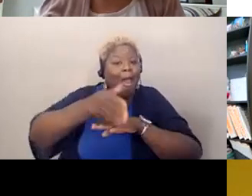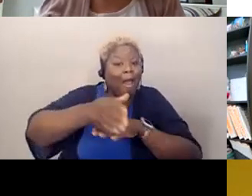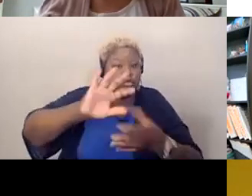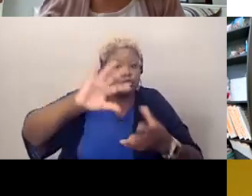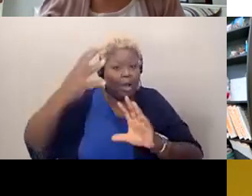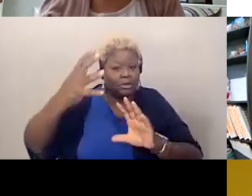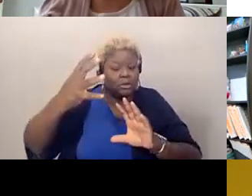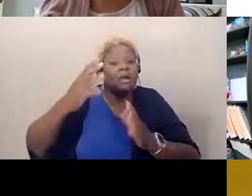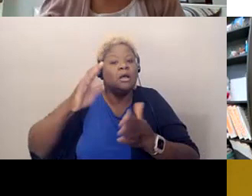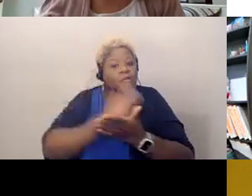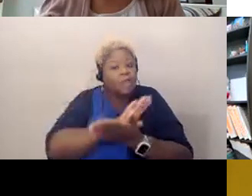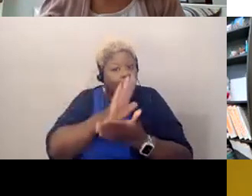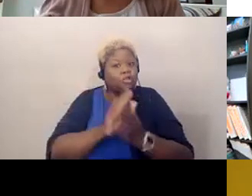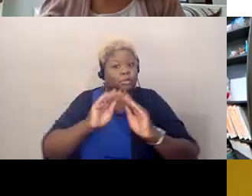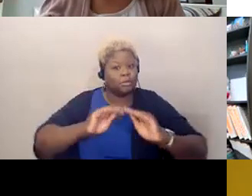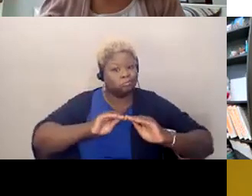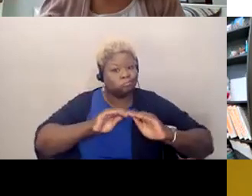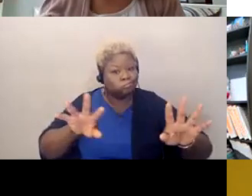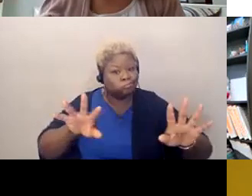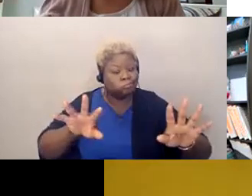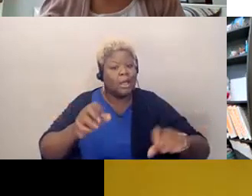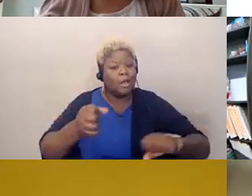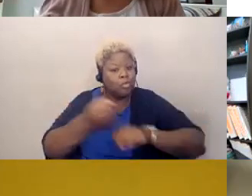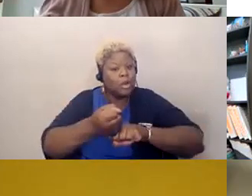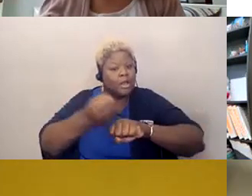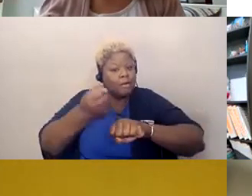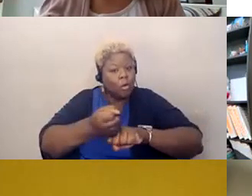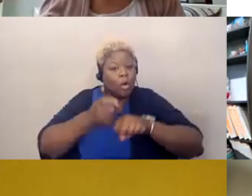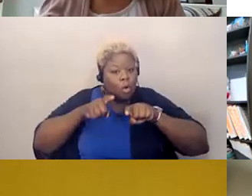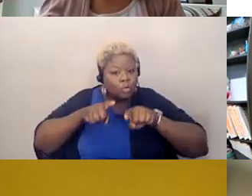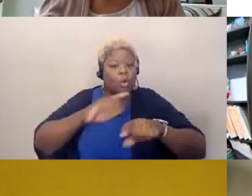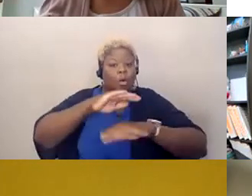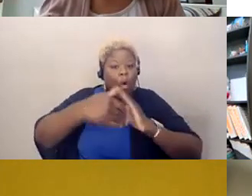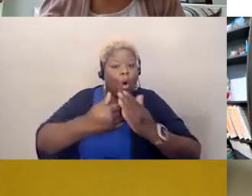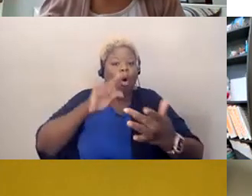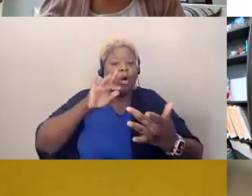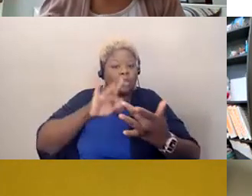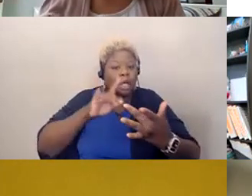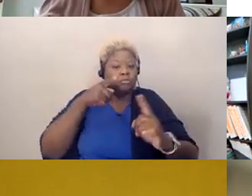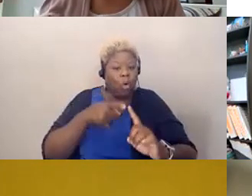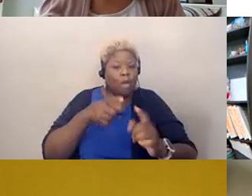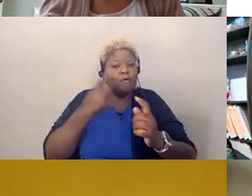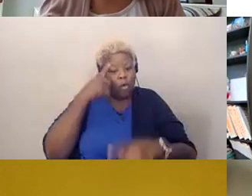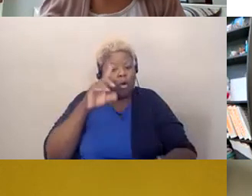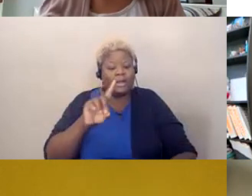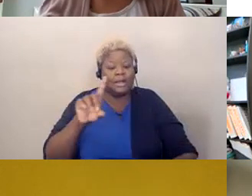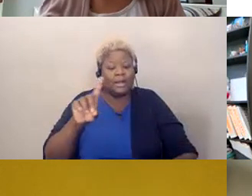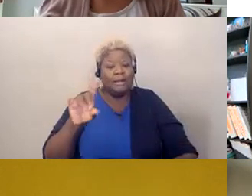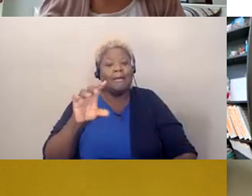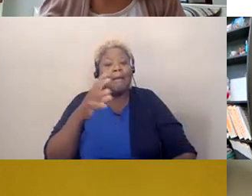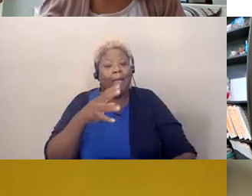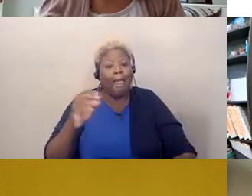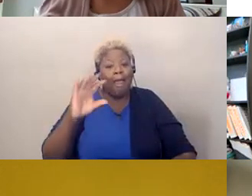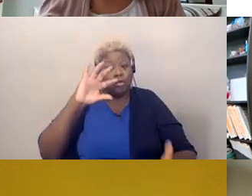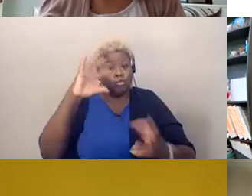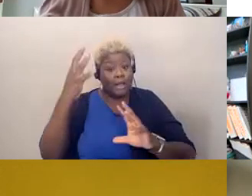broadly distributed and their existence should be reinforced during every touch point with DDD or crisis. The report that